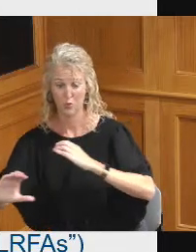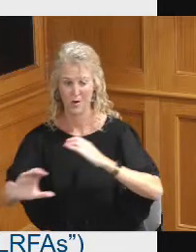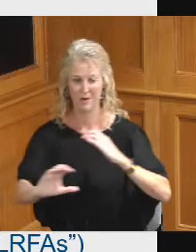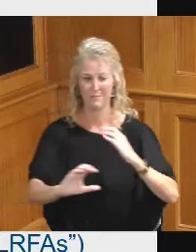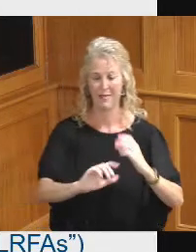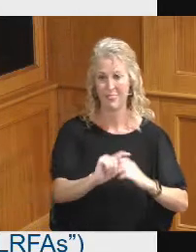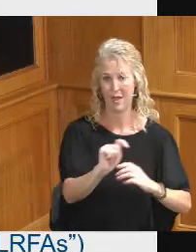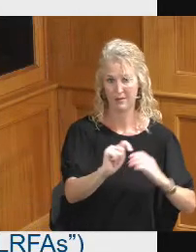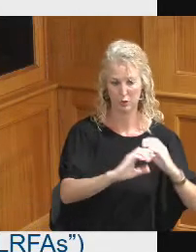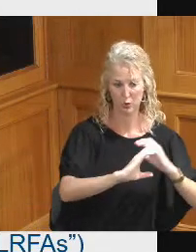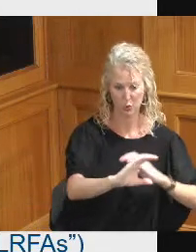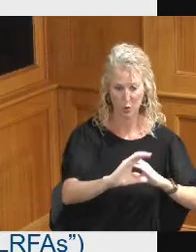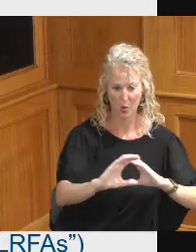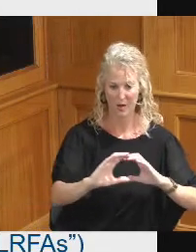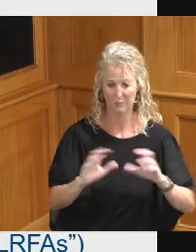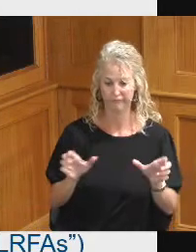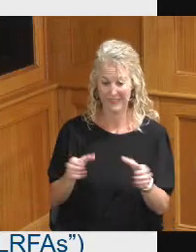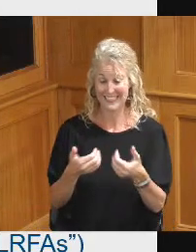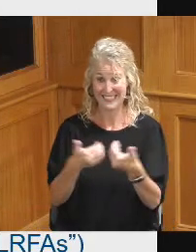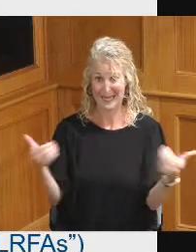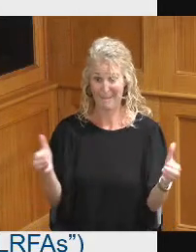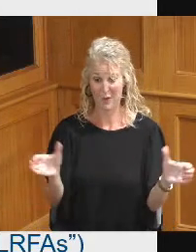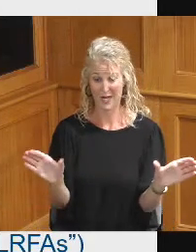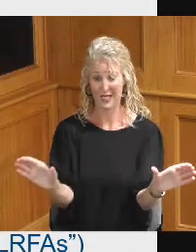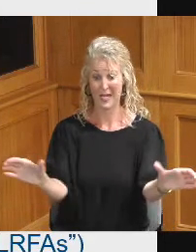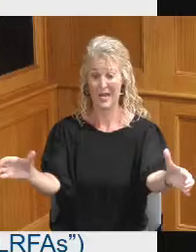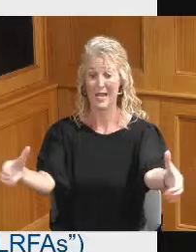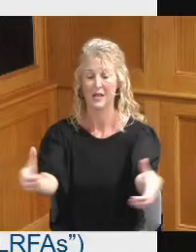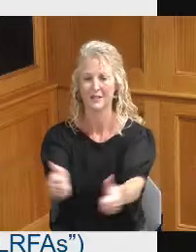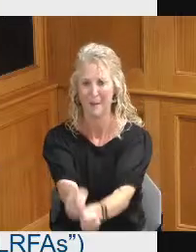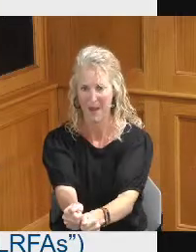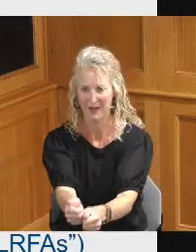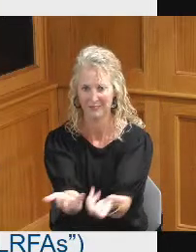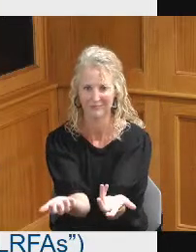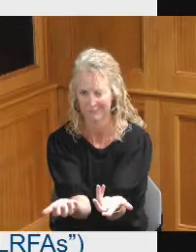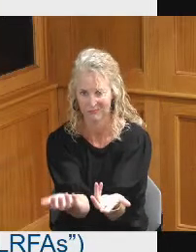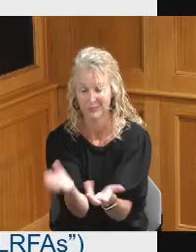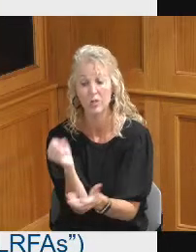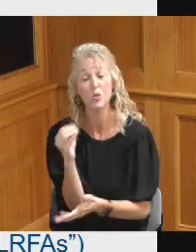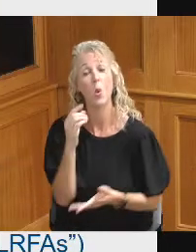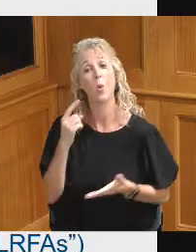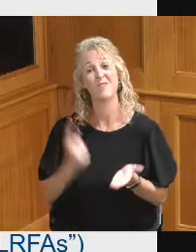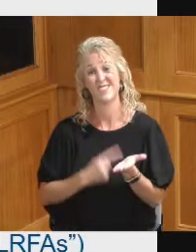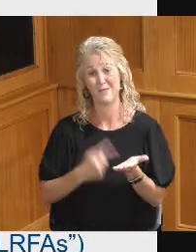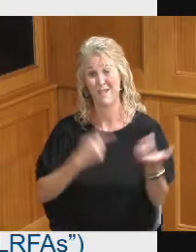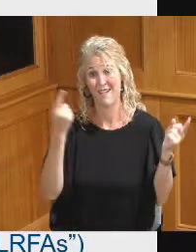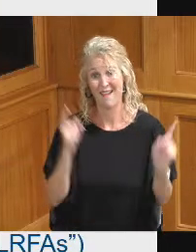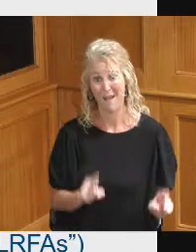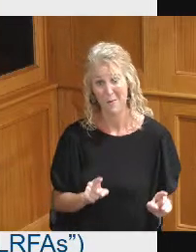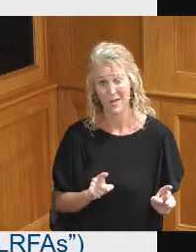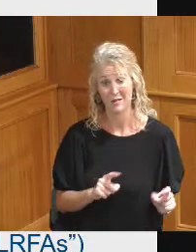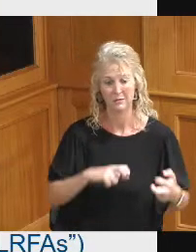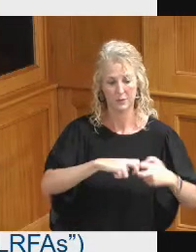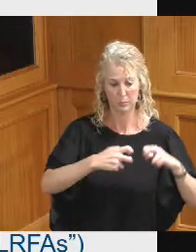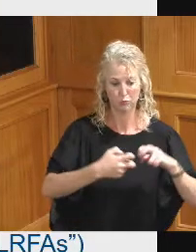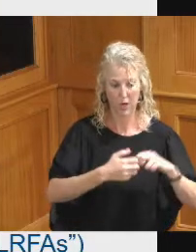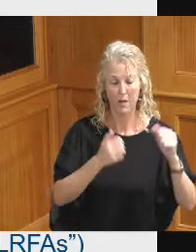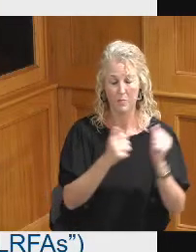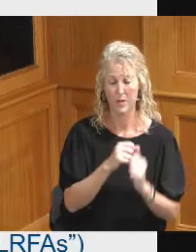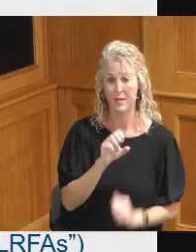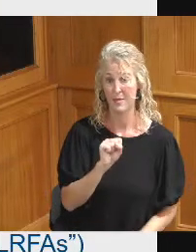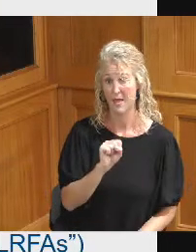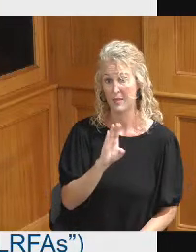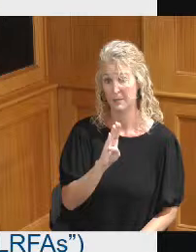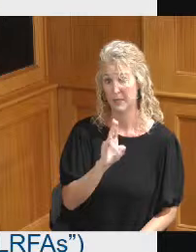combined sewer. In addition, in some areas in the sanitary service area, there are problems with